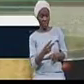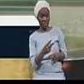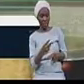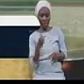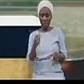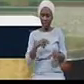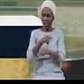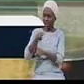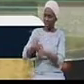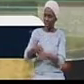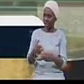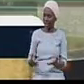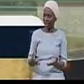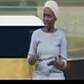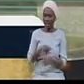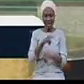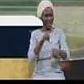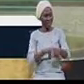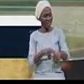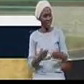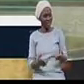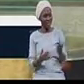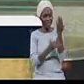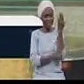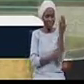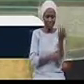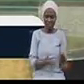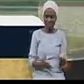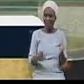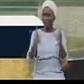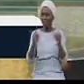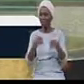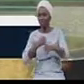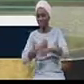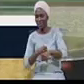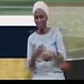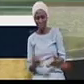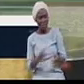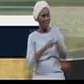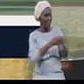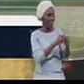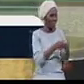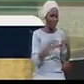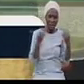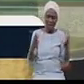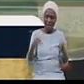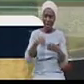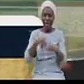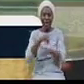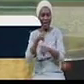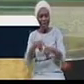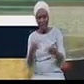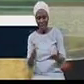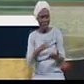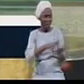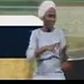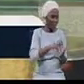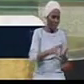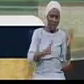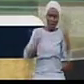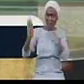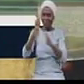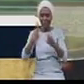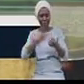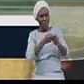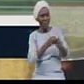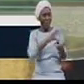insecurity, and as you look at the problems that plague the nation, it's like there is a conflict everywhere, battle everywhere,